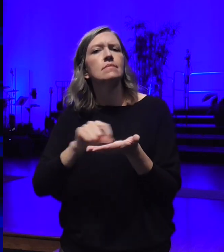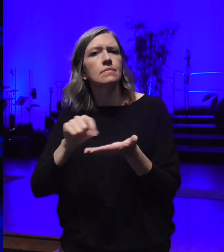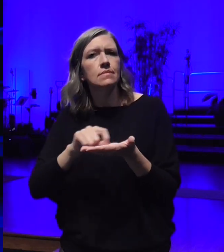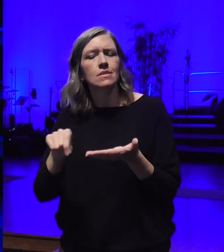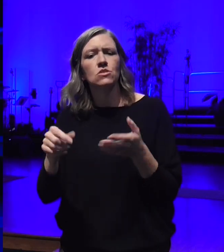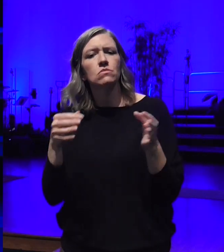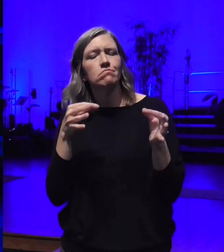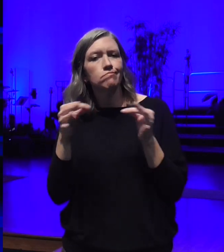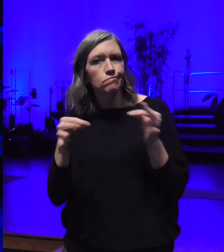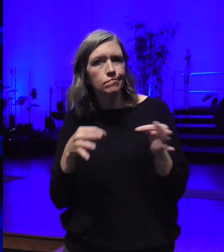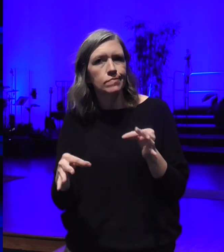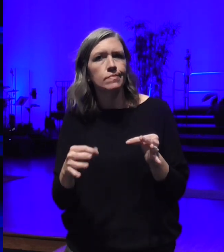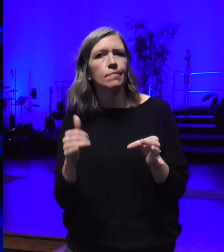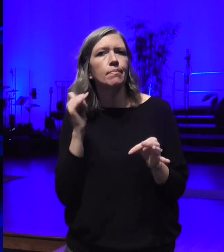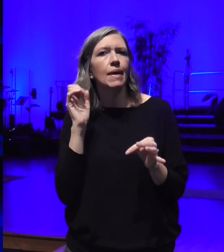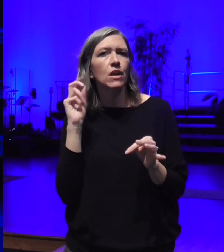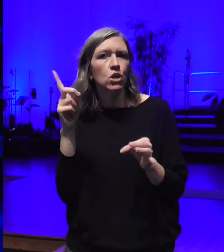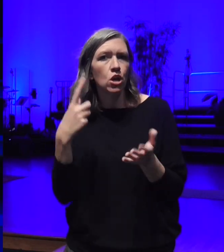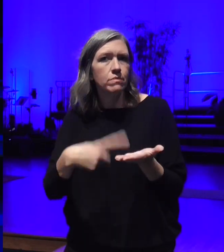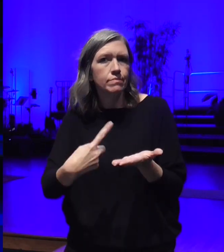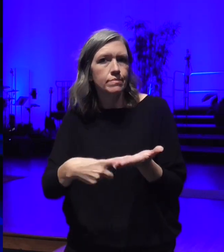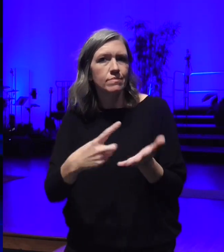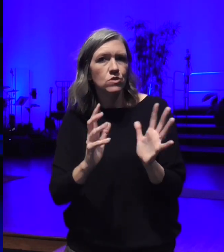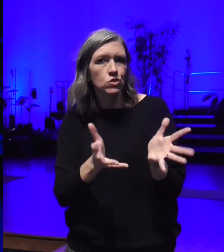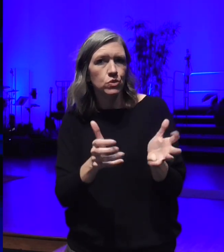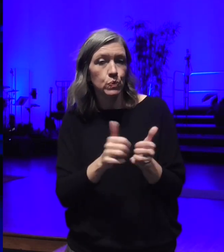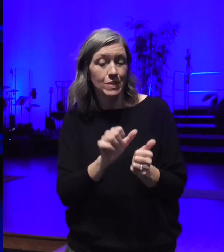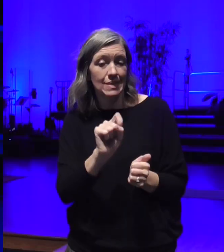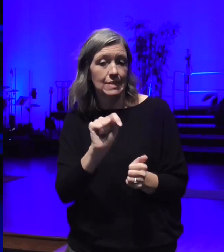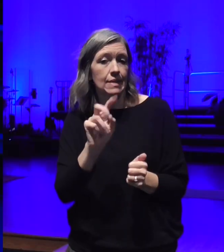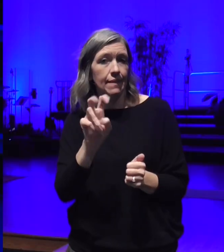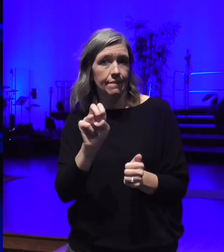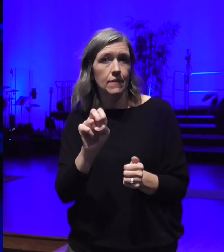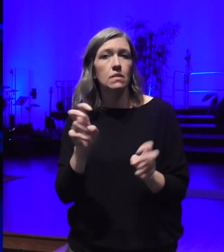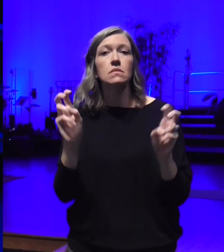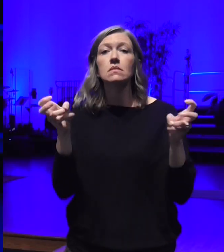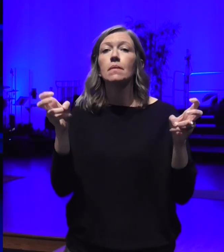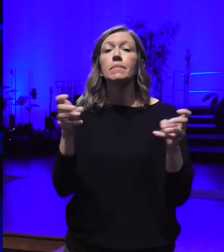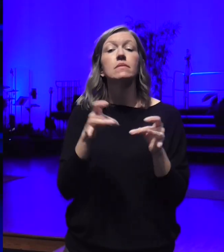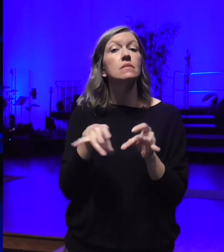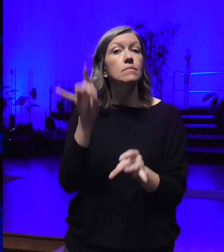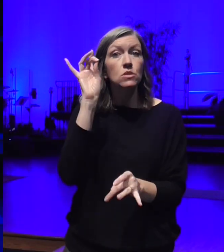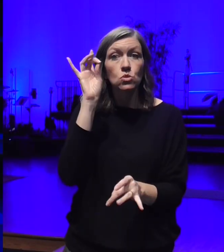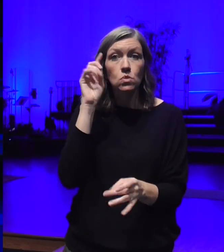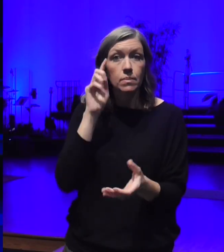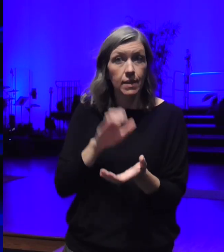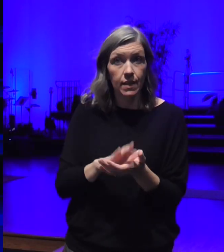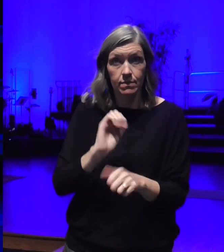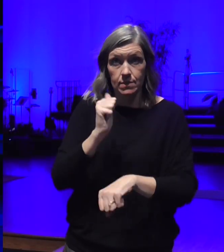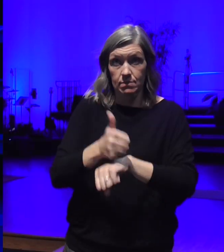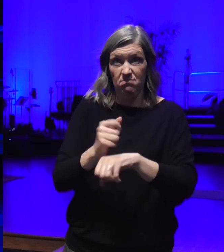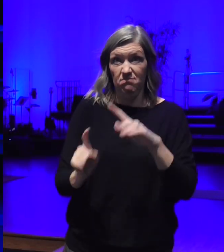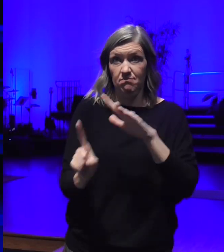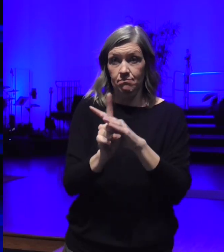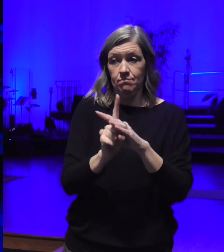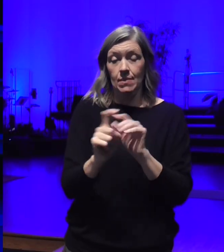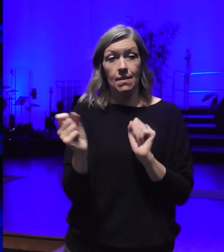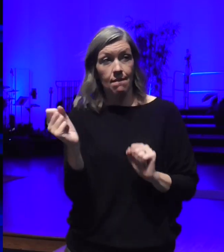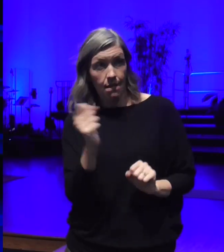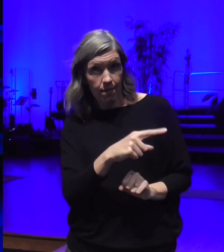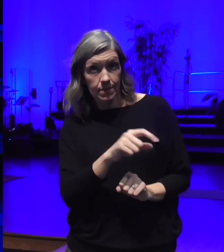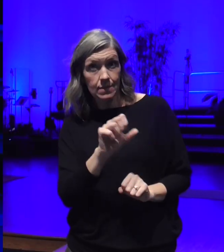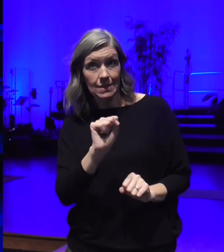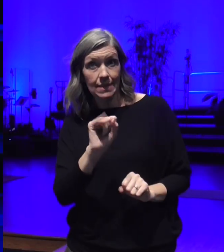that he had with Steve, and the topic of spirituality came up. And Isaacson asked Jobs if he believed in